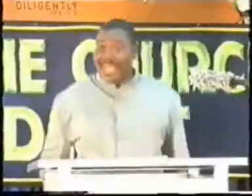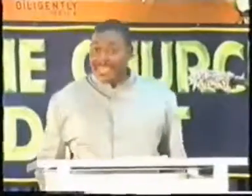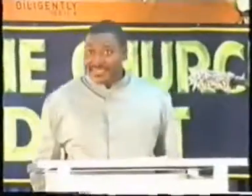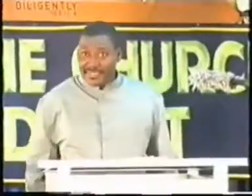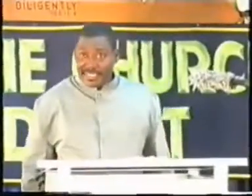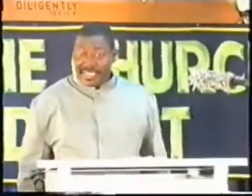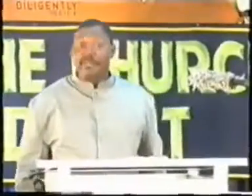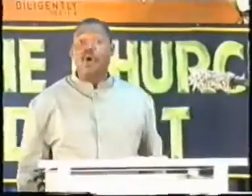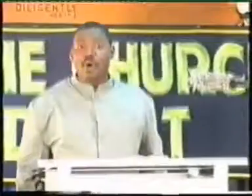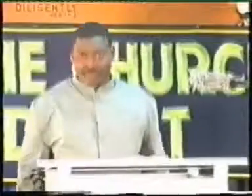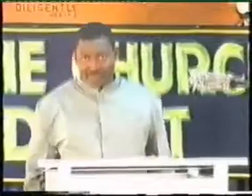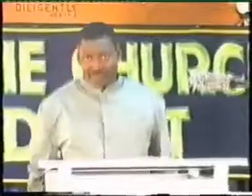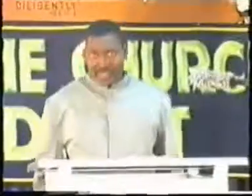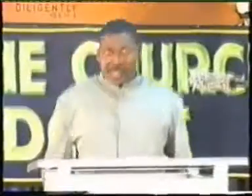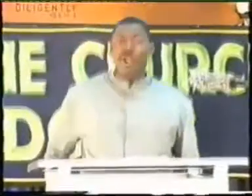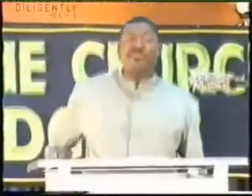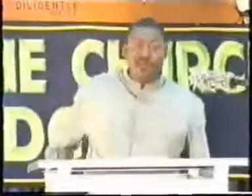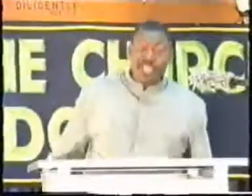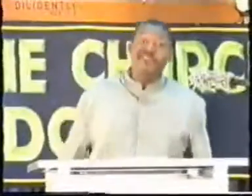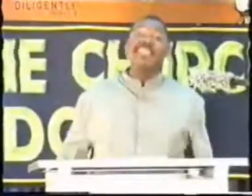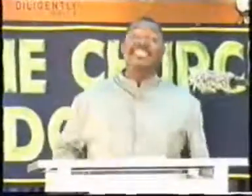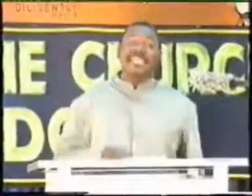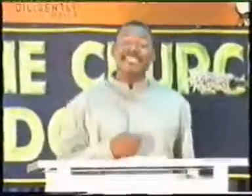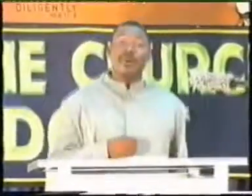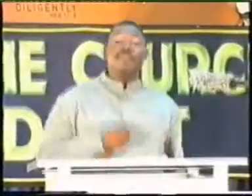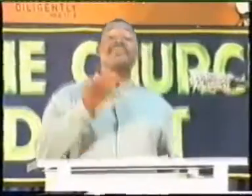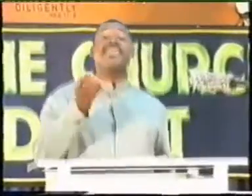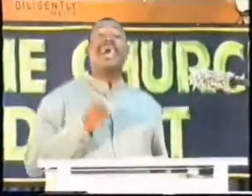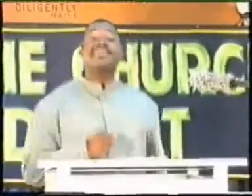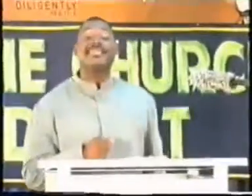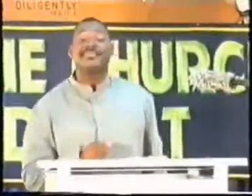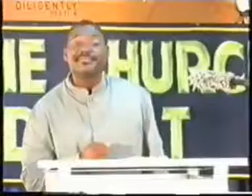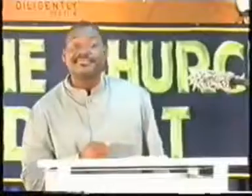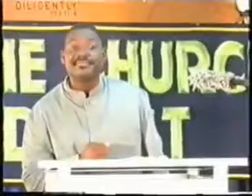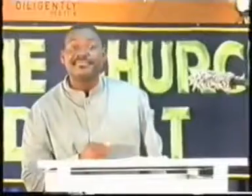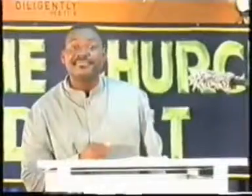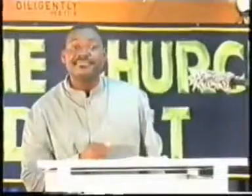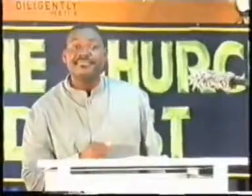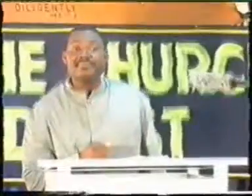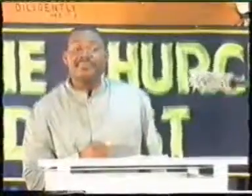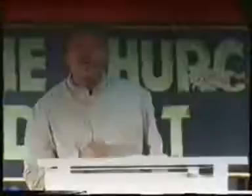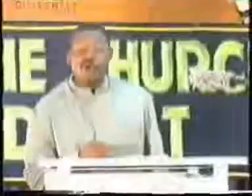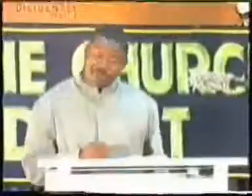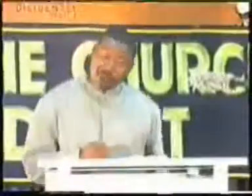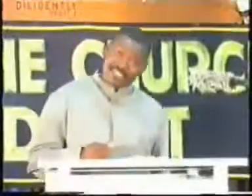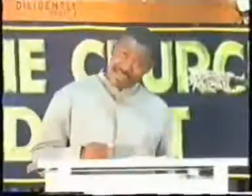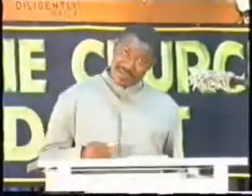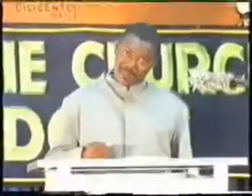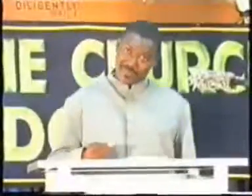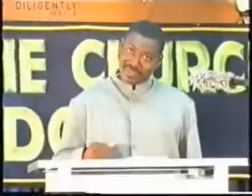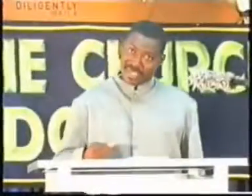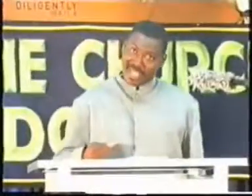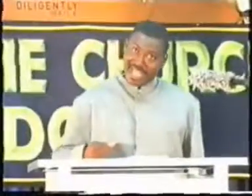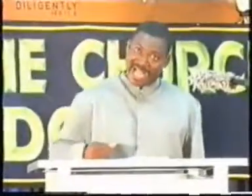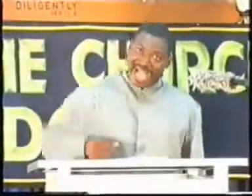Your bad day, your baton, your brothel, your brand is saying, I'm the brand harvest. What up, who tell